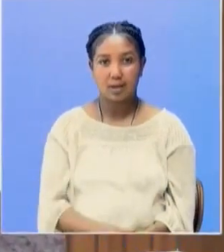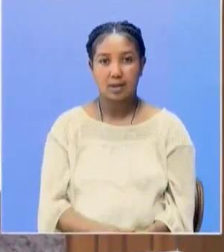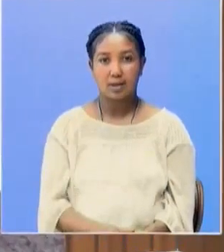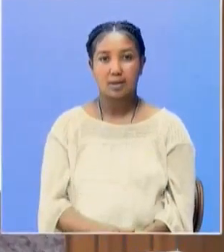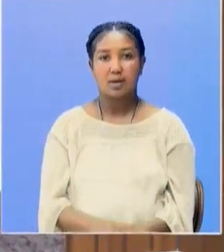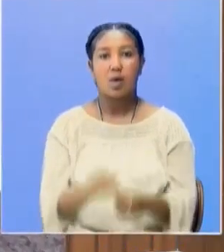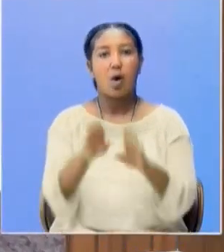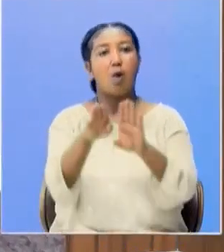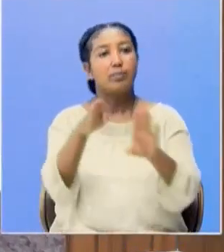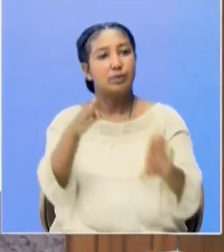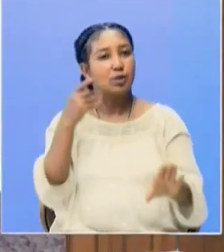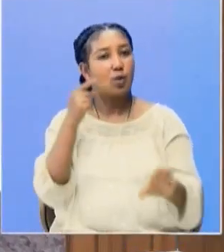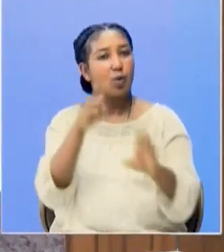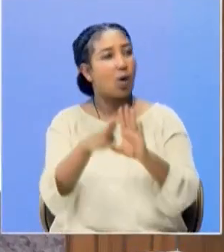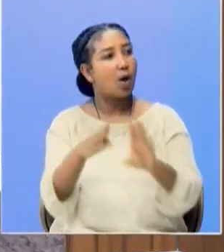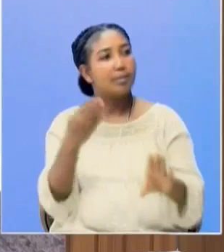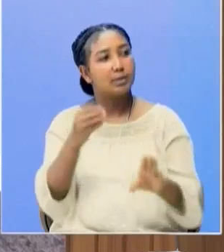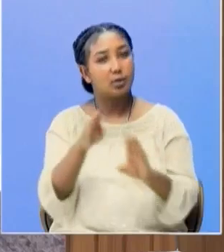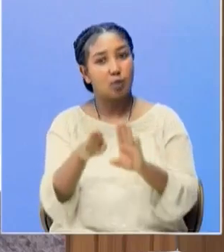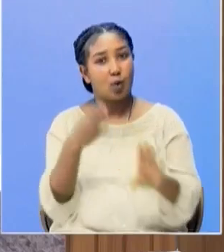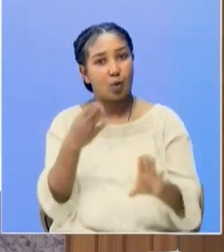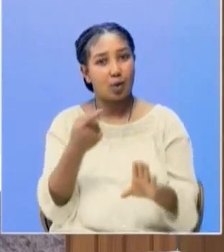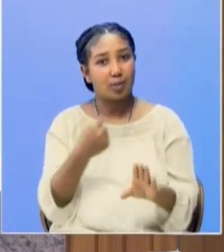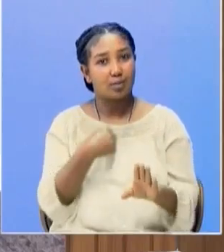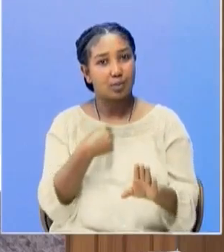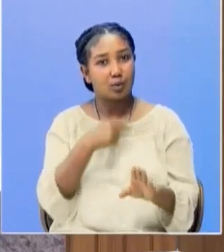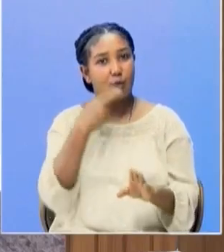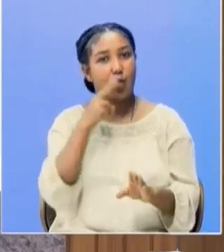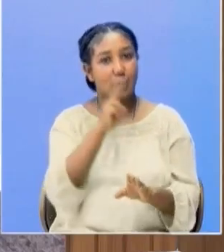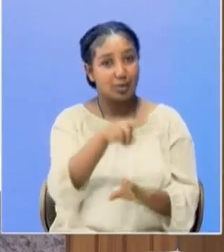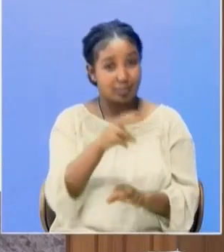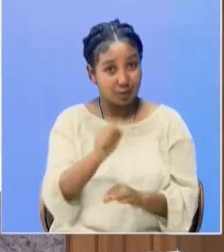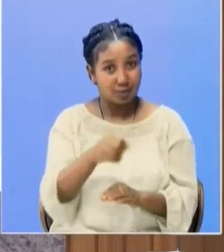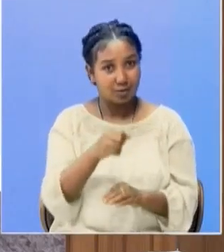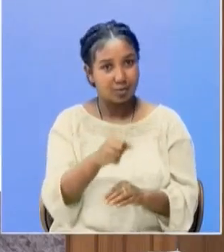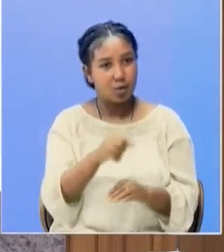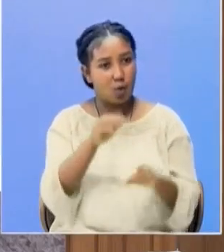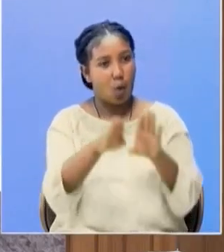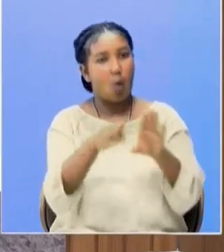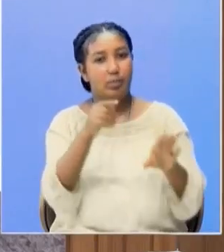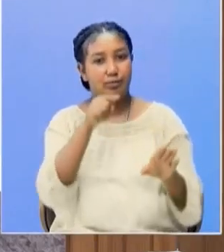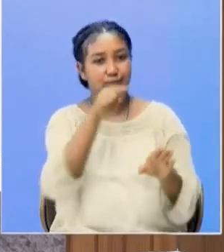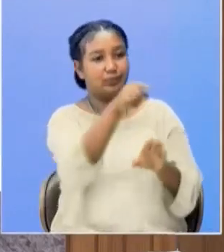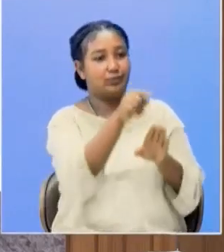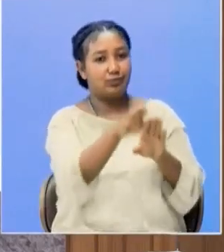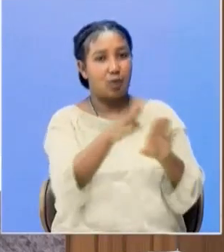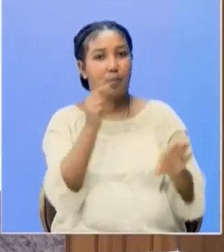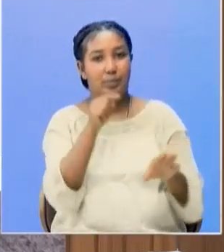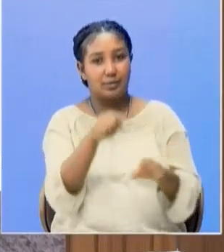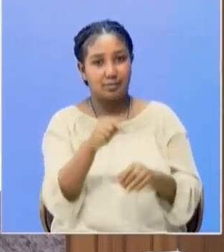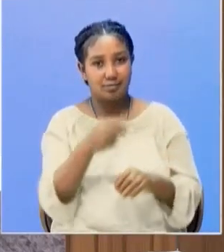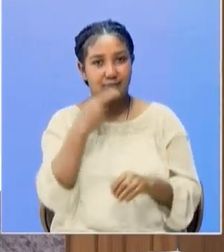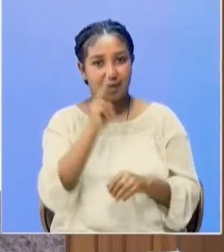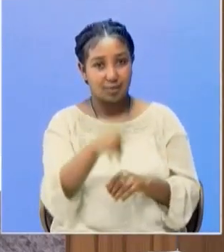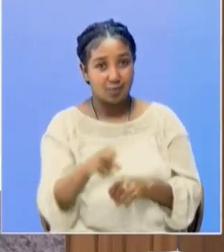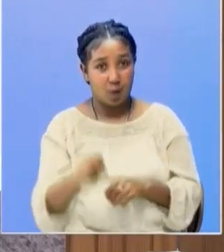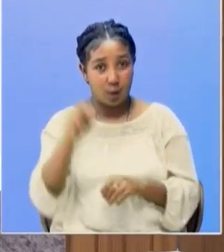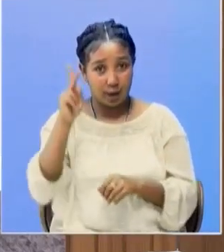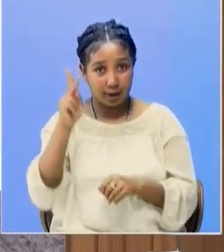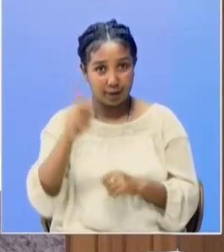just open the door. I'm just ordering someone to open the door. Isn't